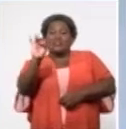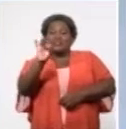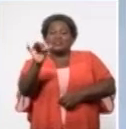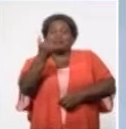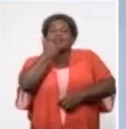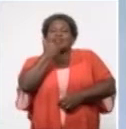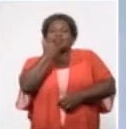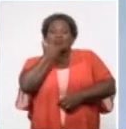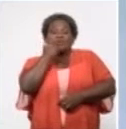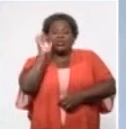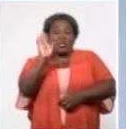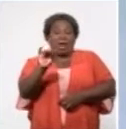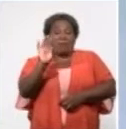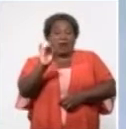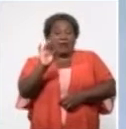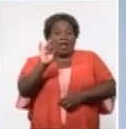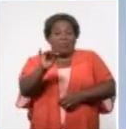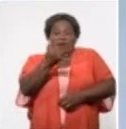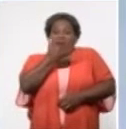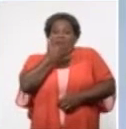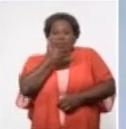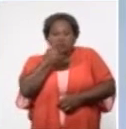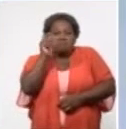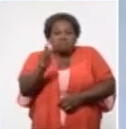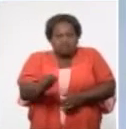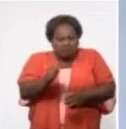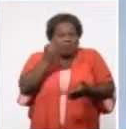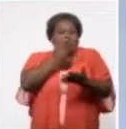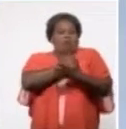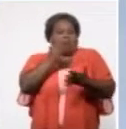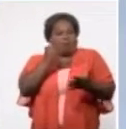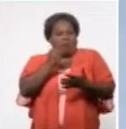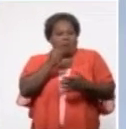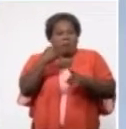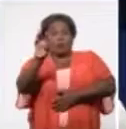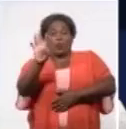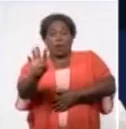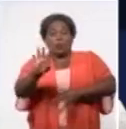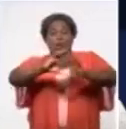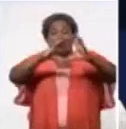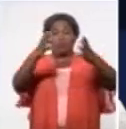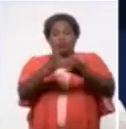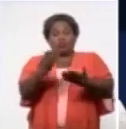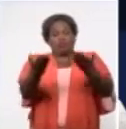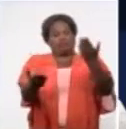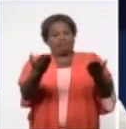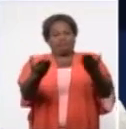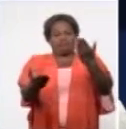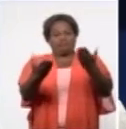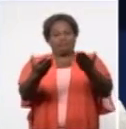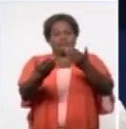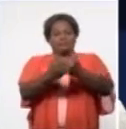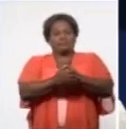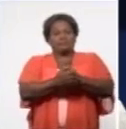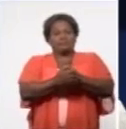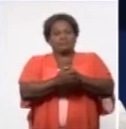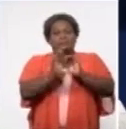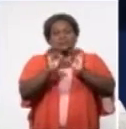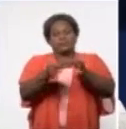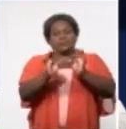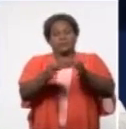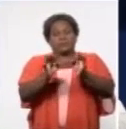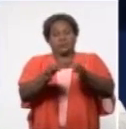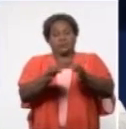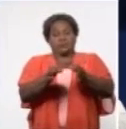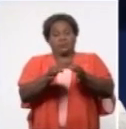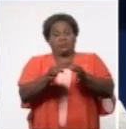clinical evolution, and as we have previously mentioned, there is one patient in serious condition from Havana in Salvador Allende Hospital. We